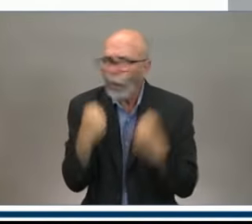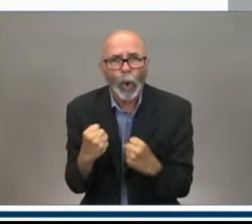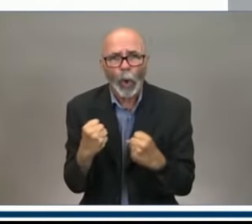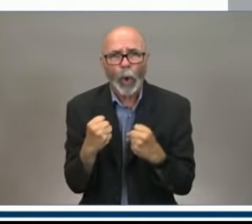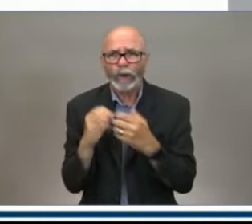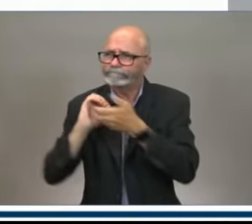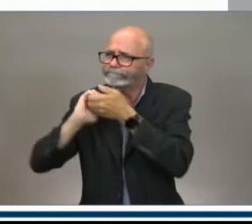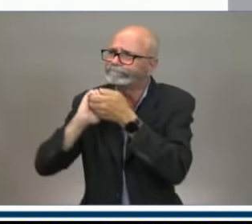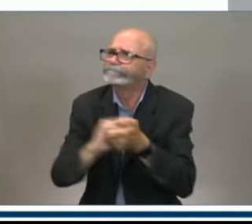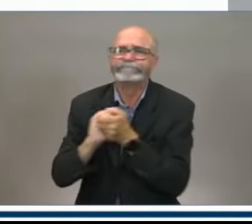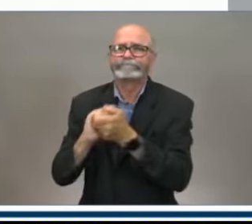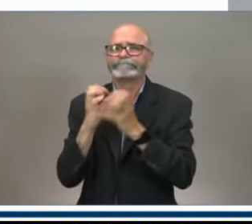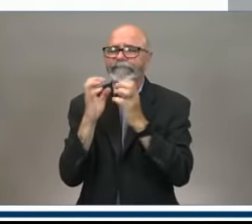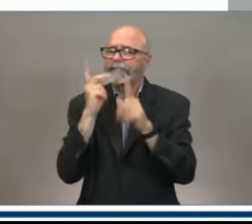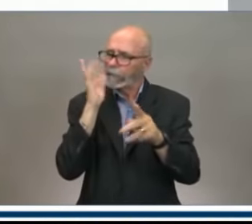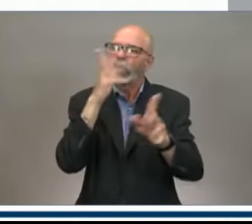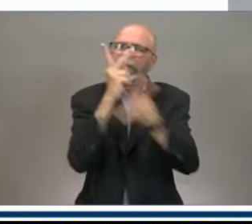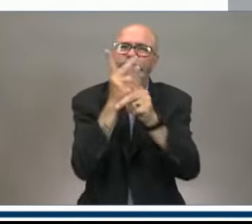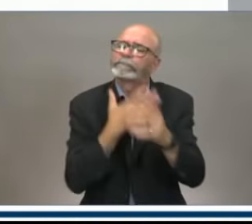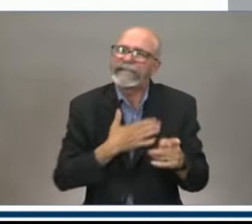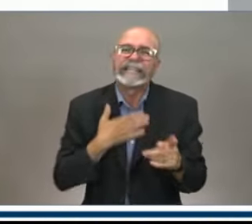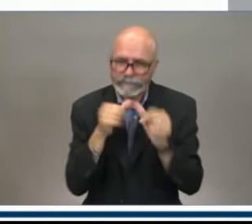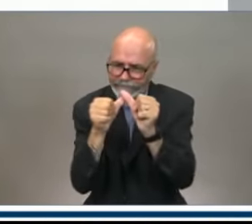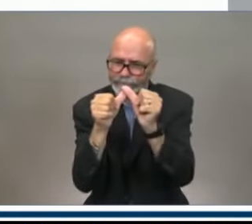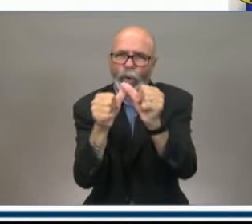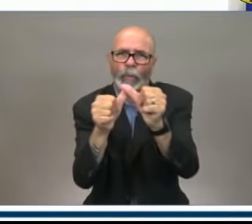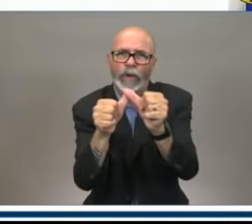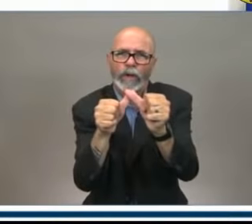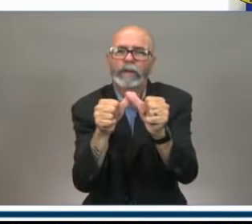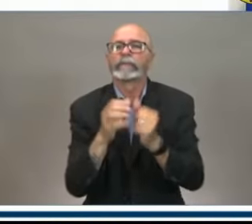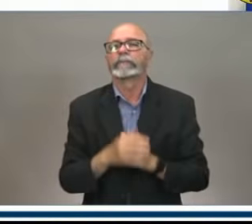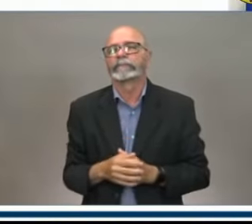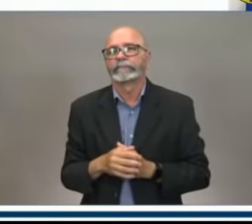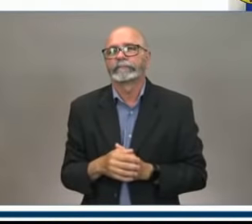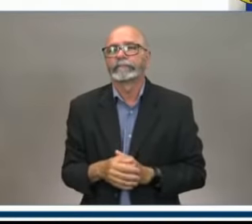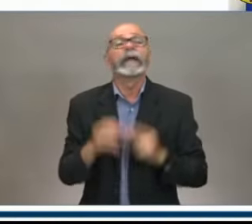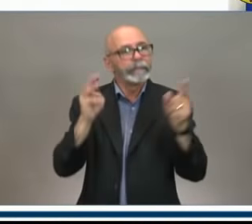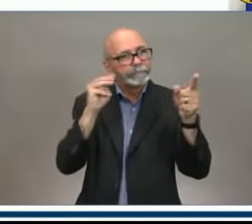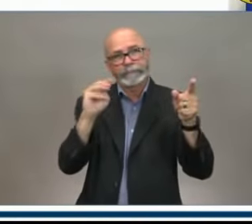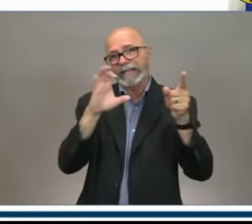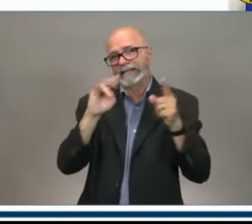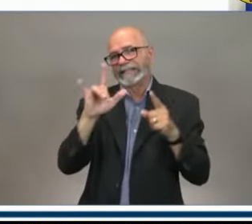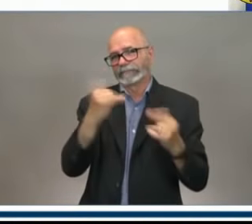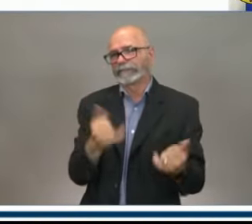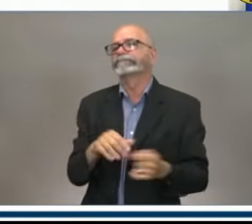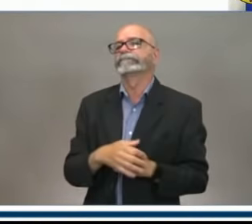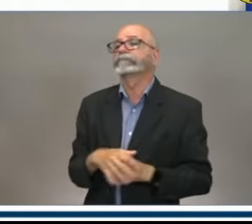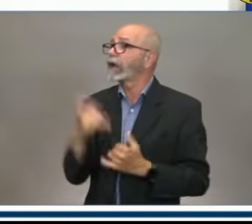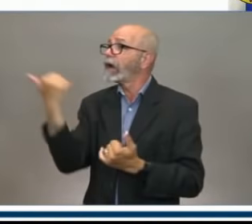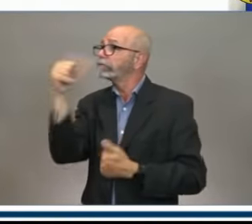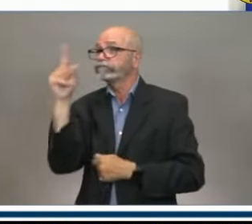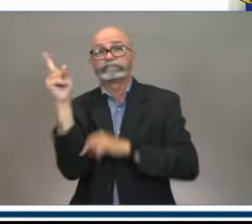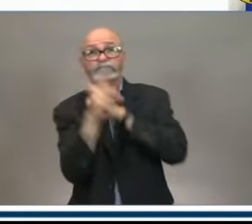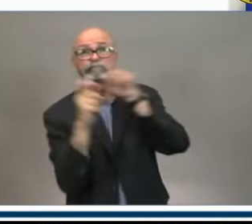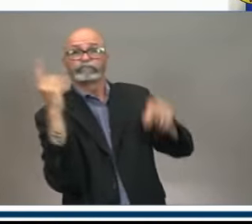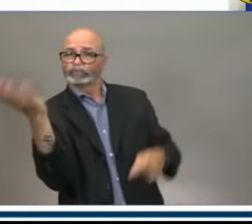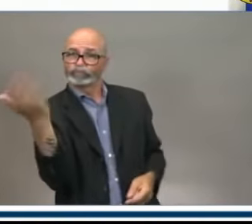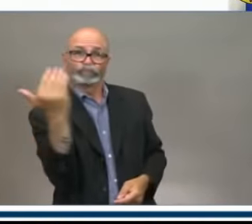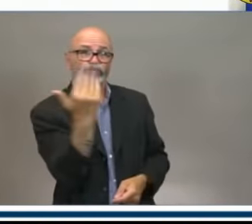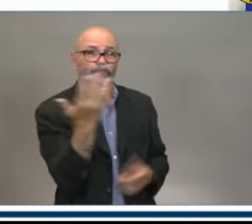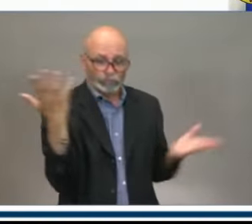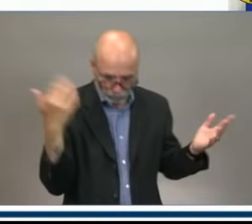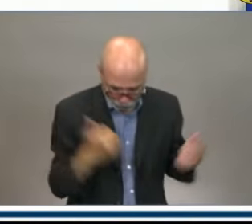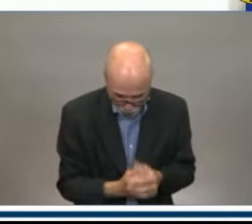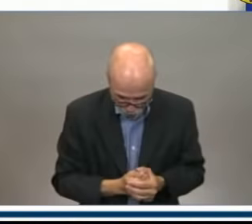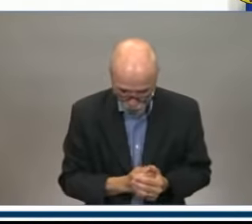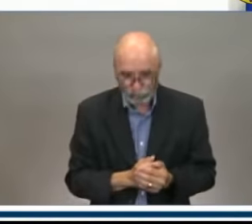to focus on that. That's the way forward. Premier. Thank you, Dr. Strang, and Tina will be happy to answer any questions. Just a reminder, we'll take one